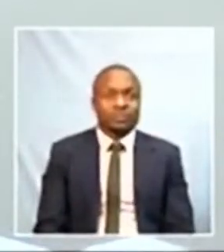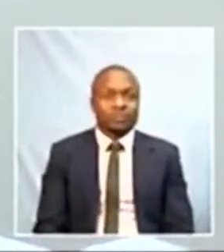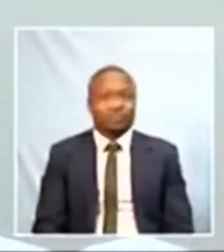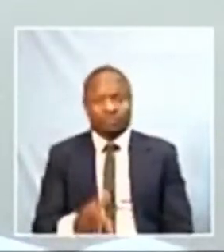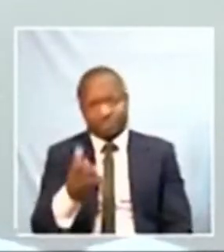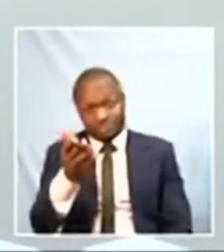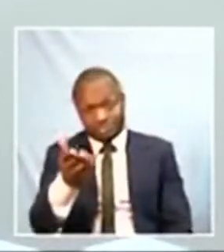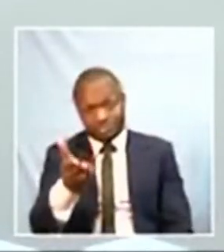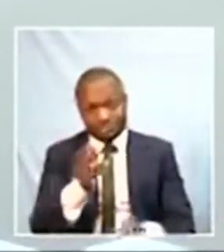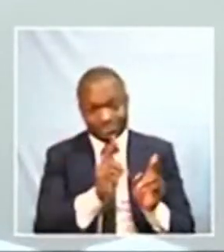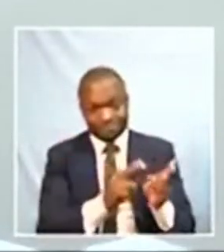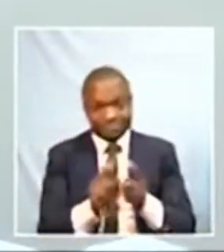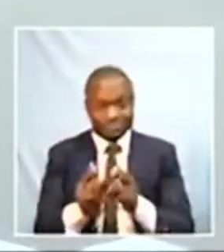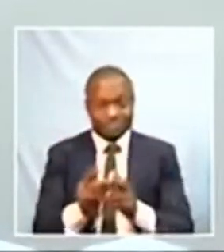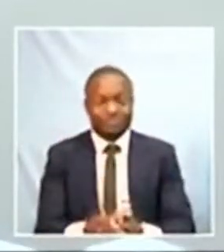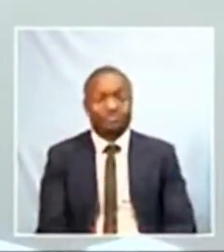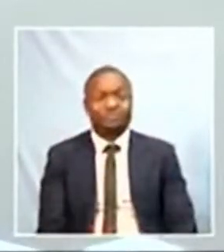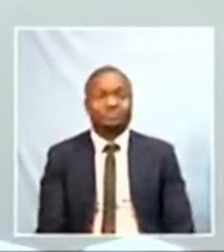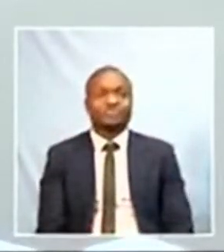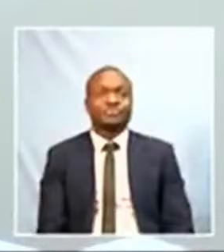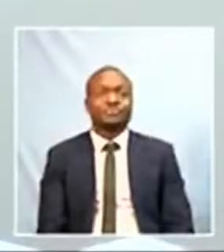So may you respond.